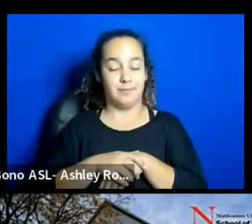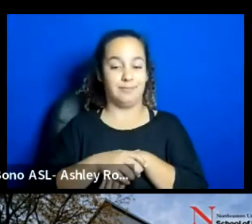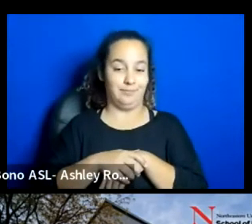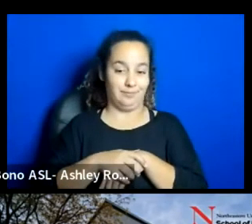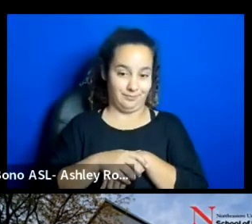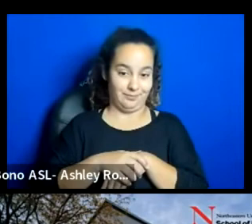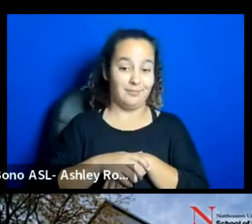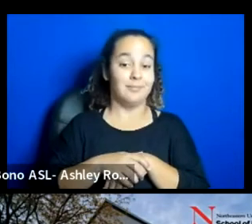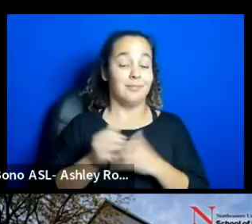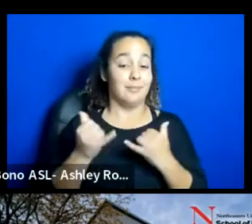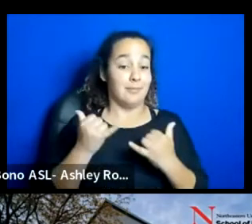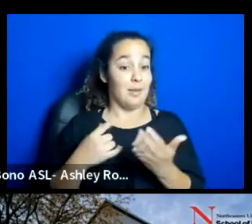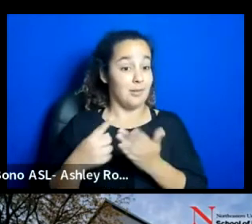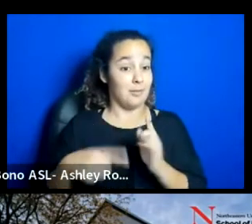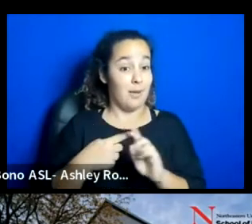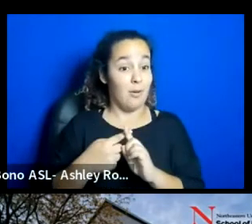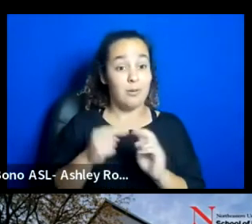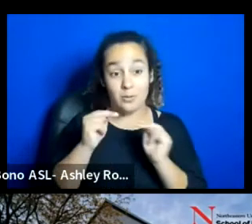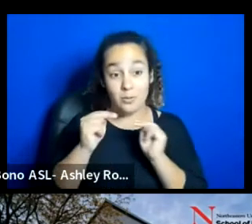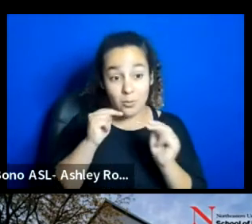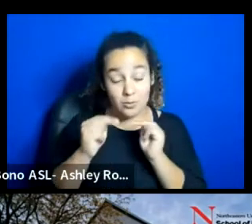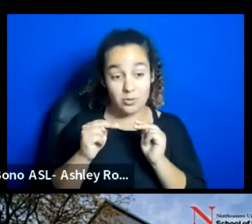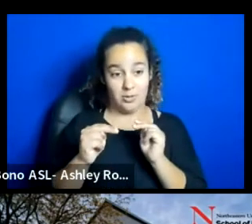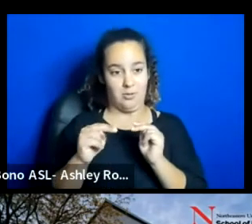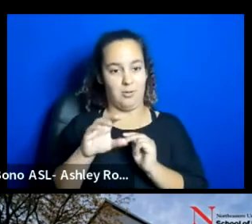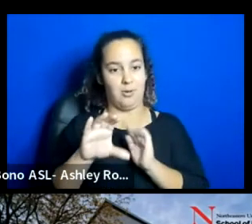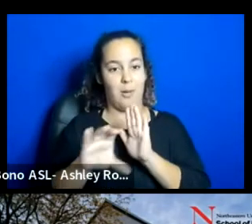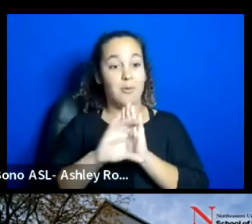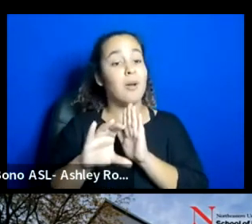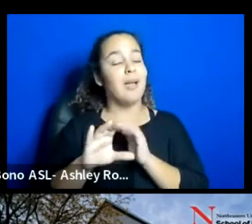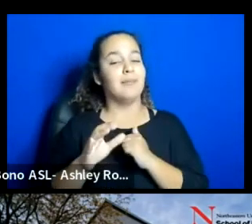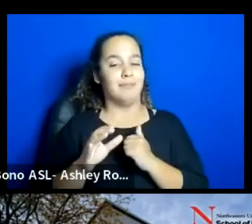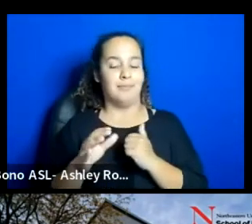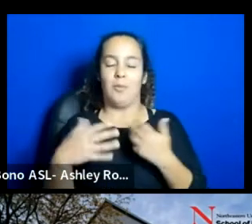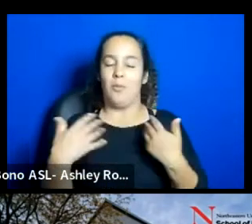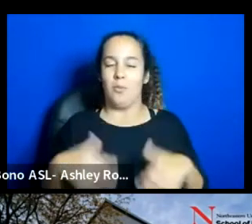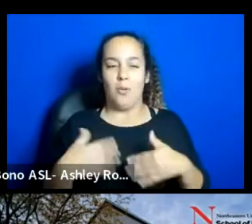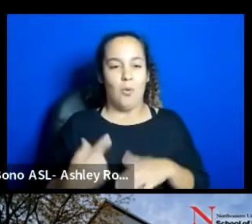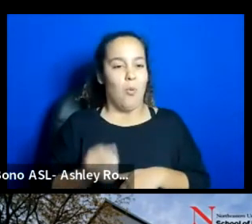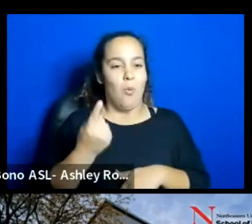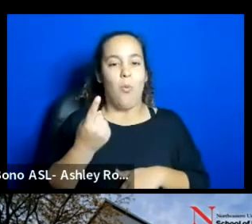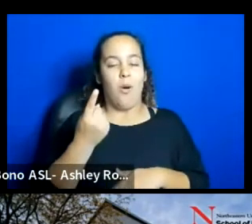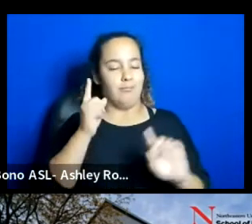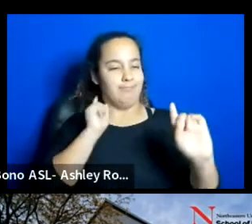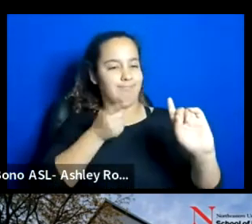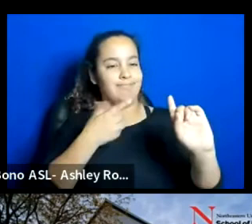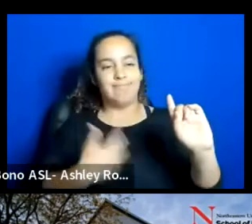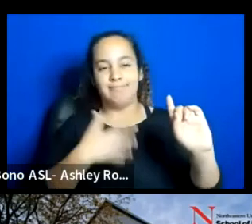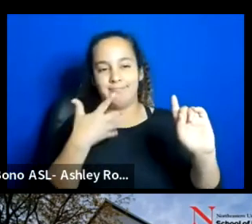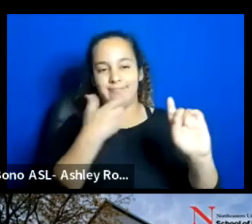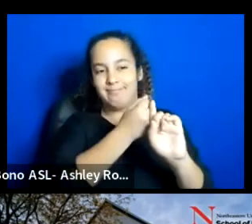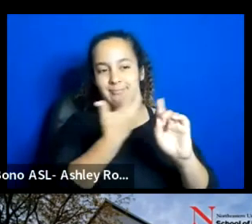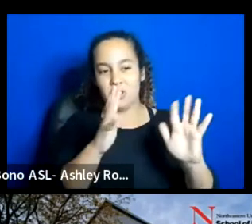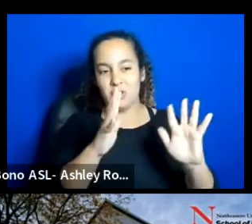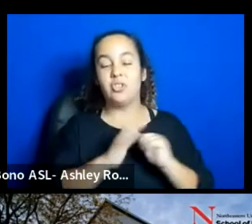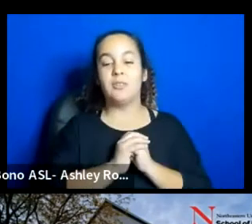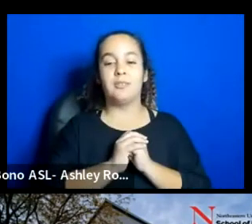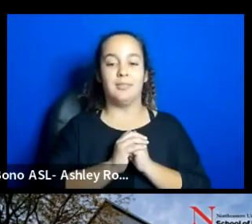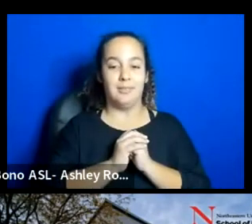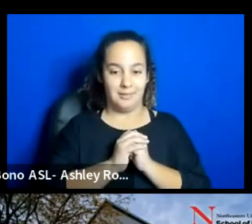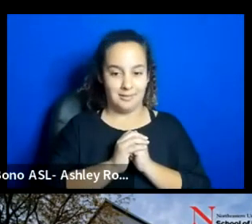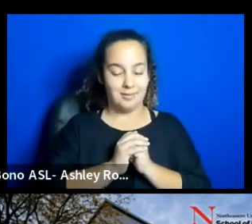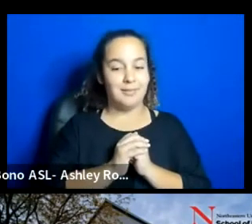negotiating copyright in the American theater, what I view as one of its greatest achievements is its focus on these cultural intermediaries